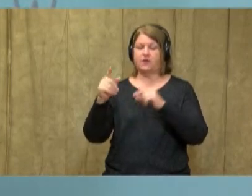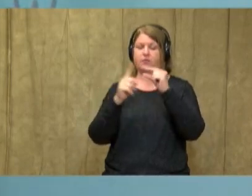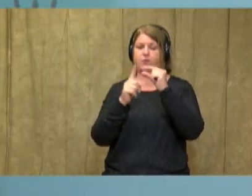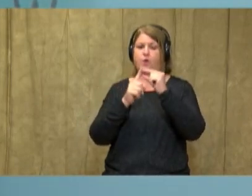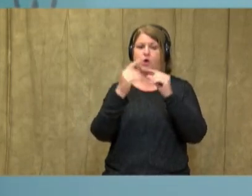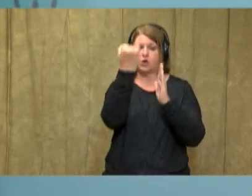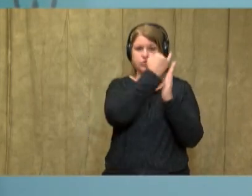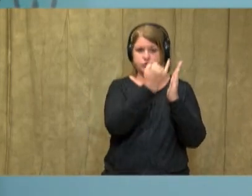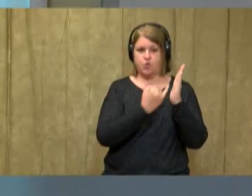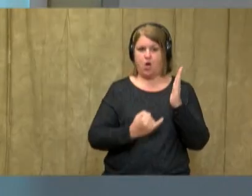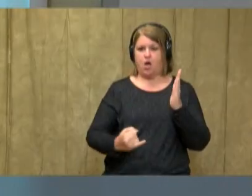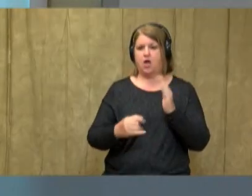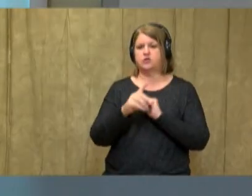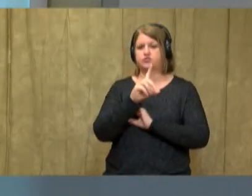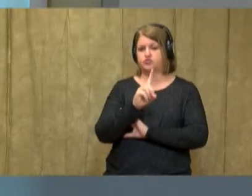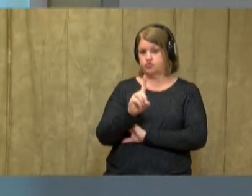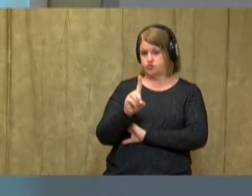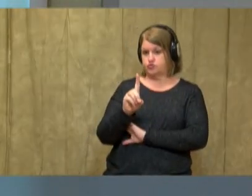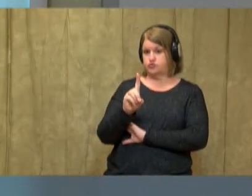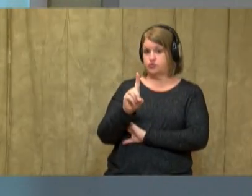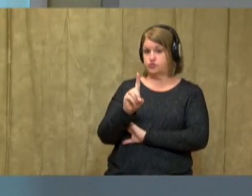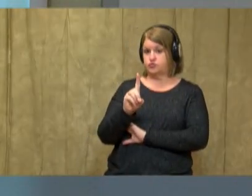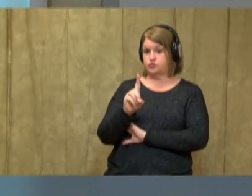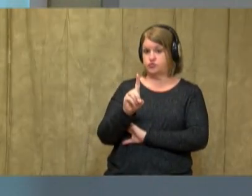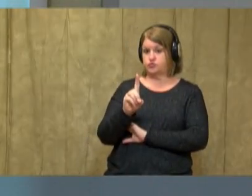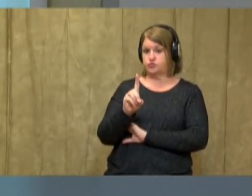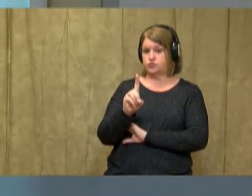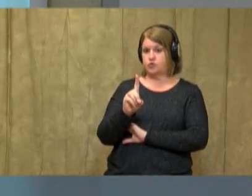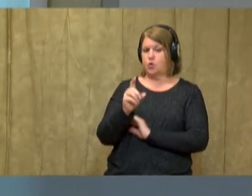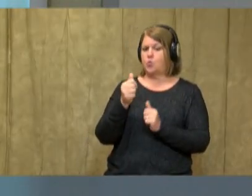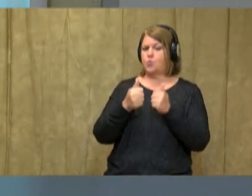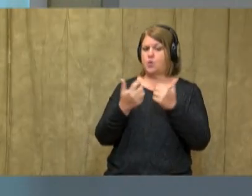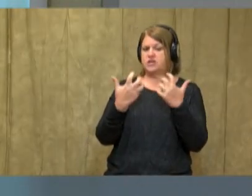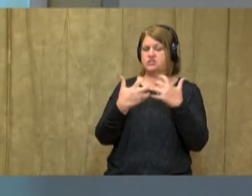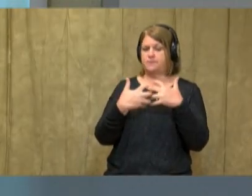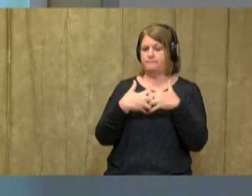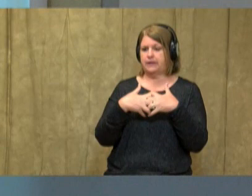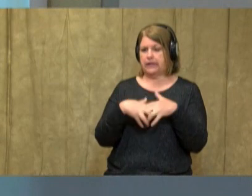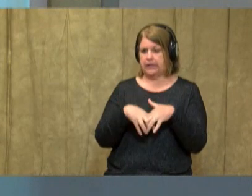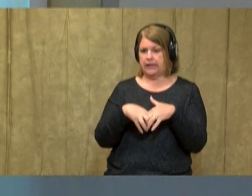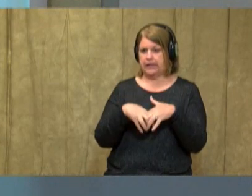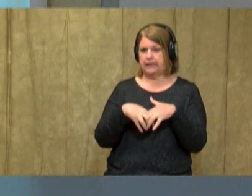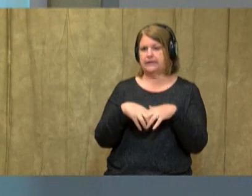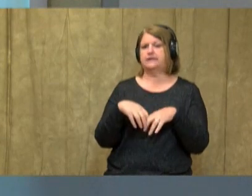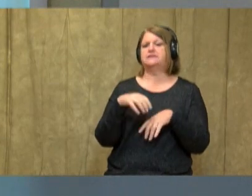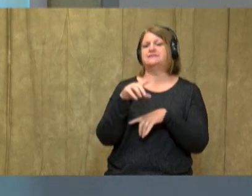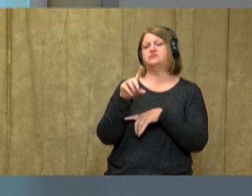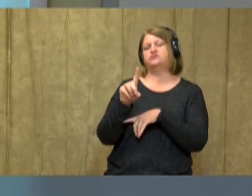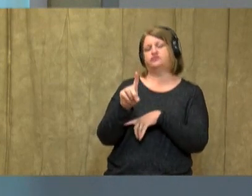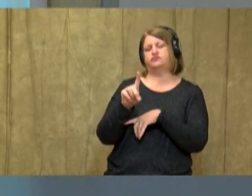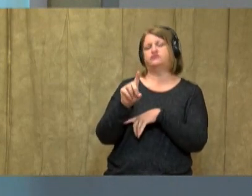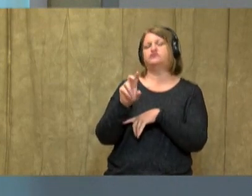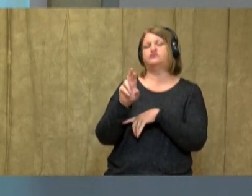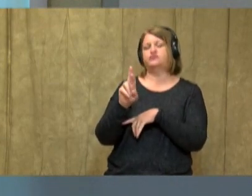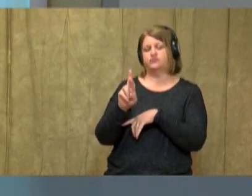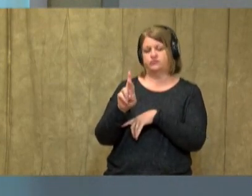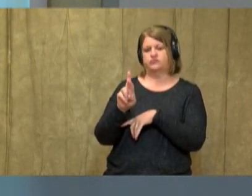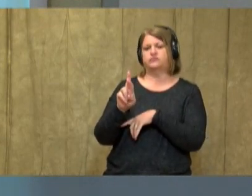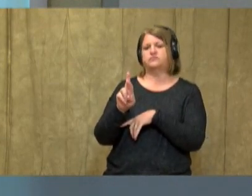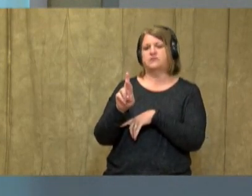Right. Draw. What blend says draw? That's right, D-R. Draw.